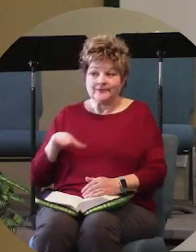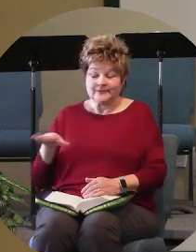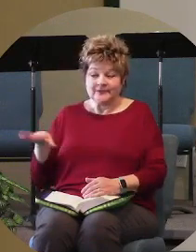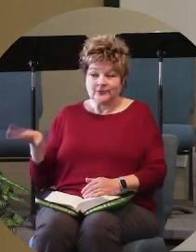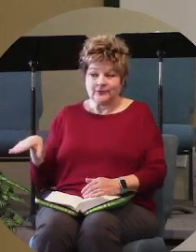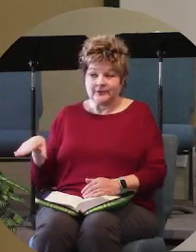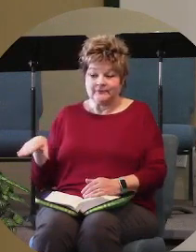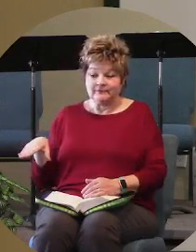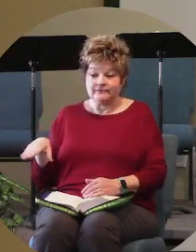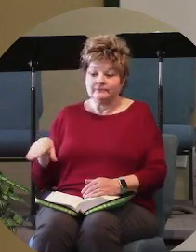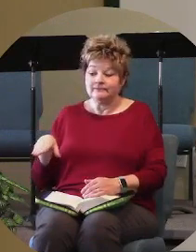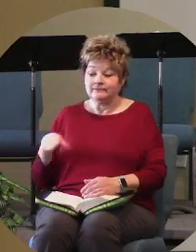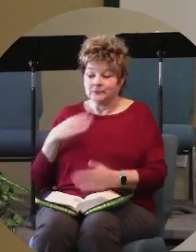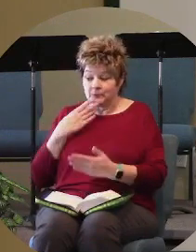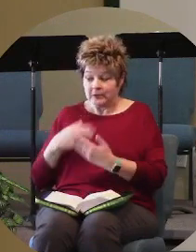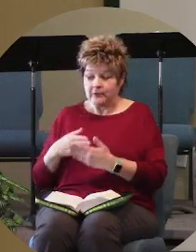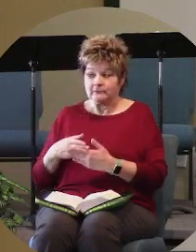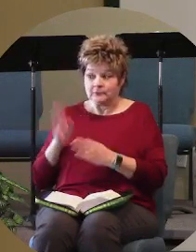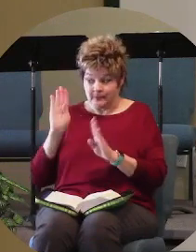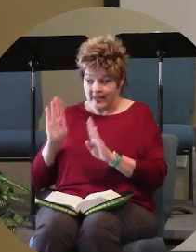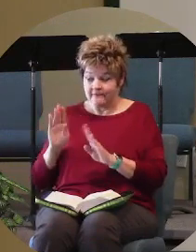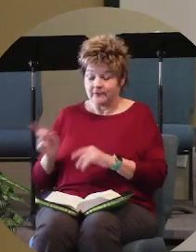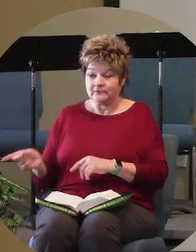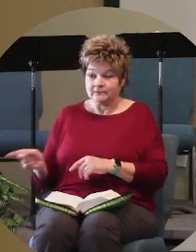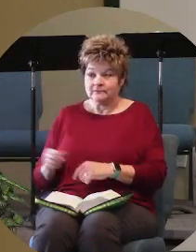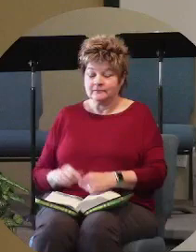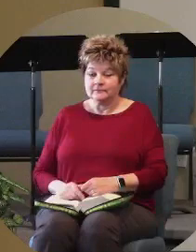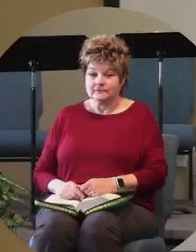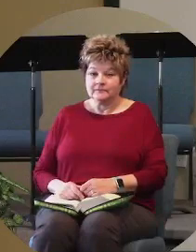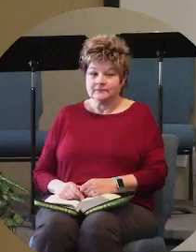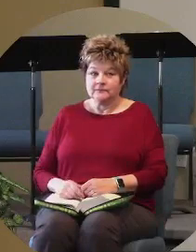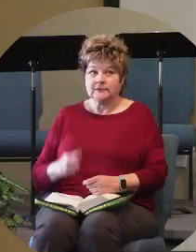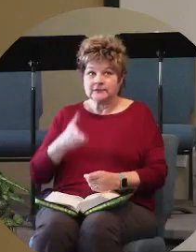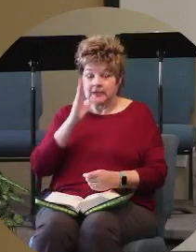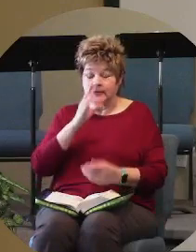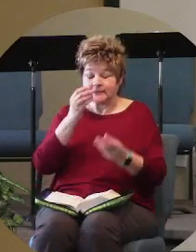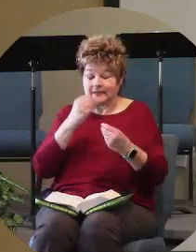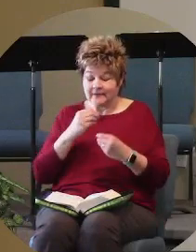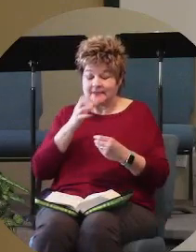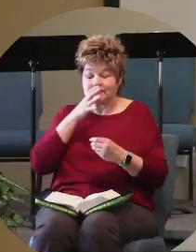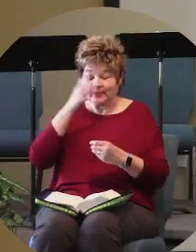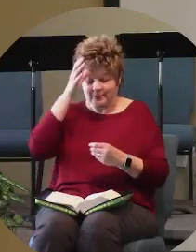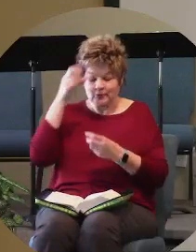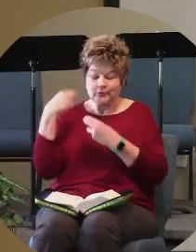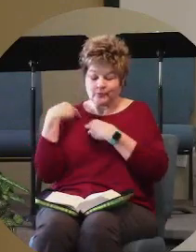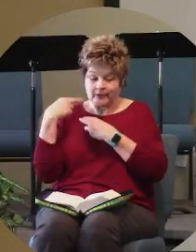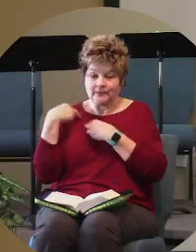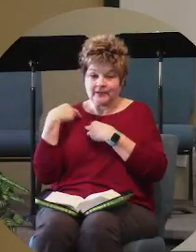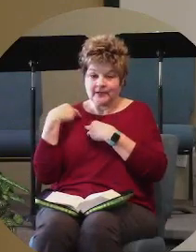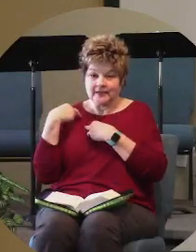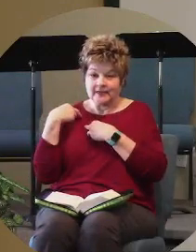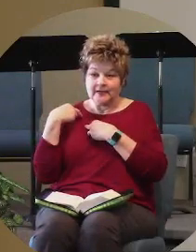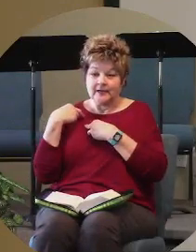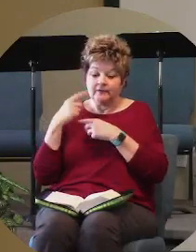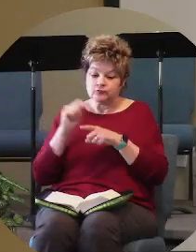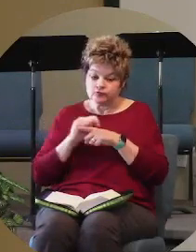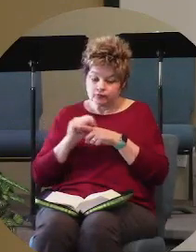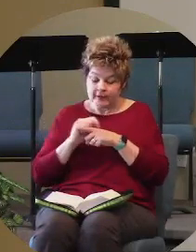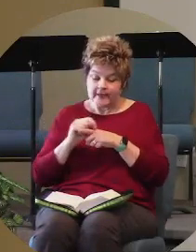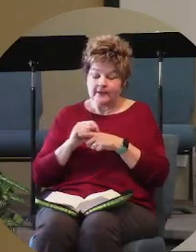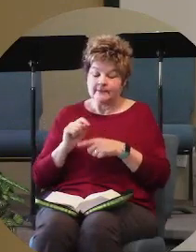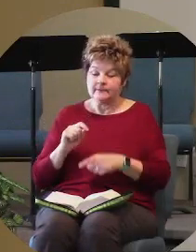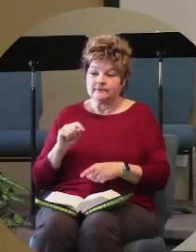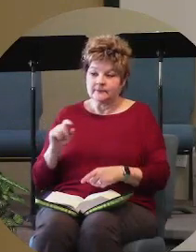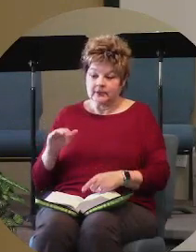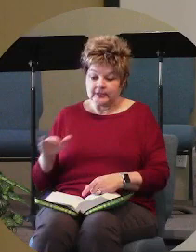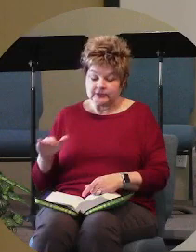to behave, right? Because God has given us as parents the responsibility of training up a child